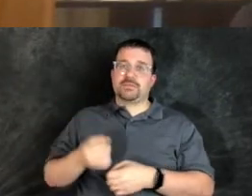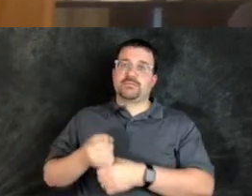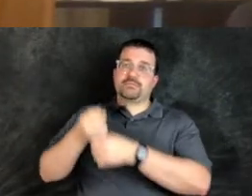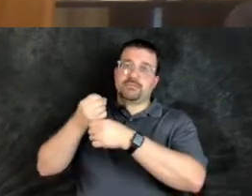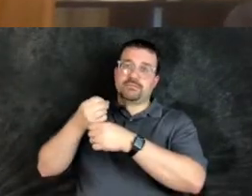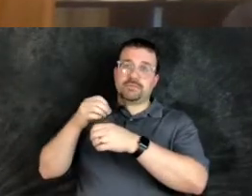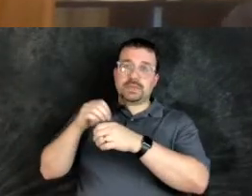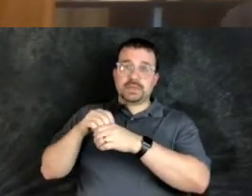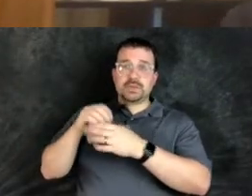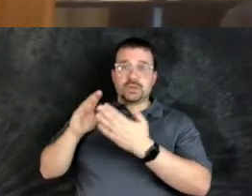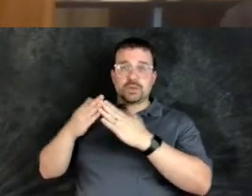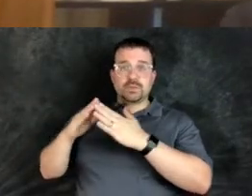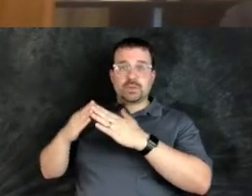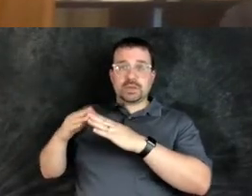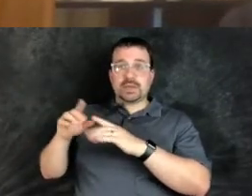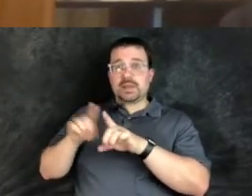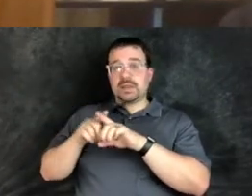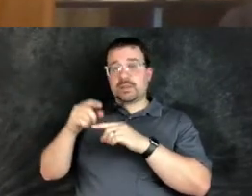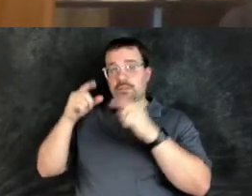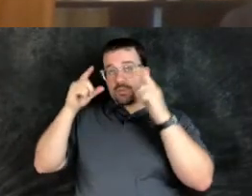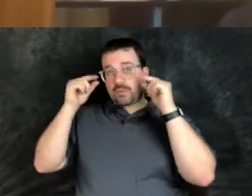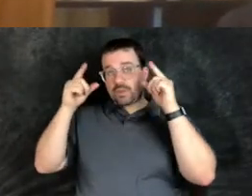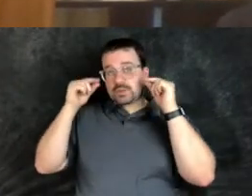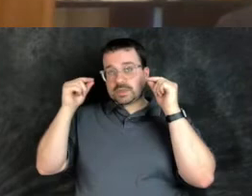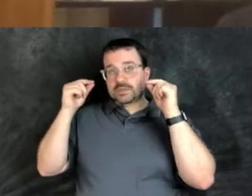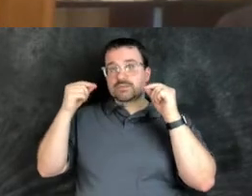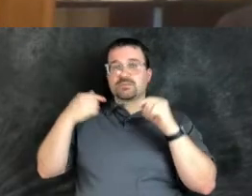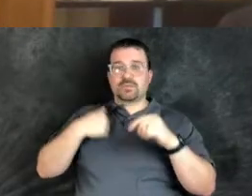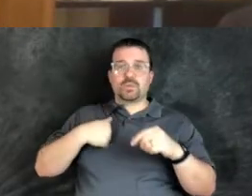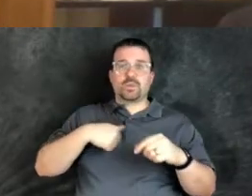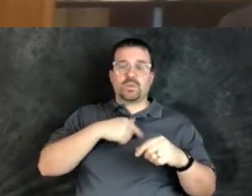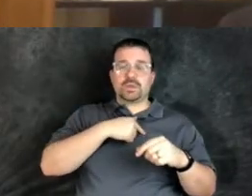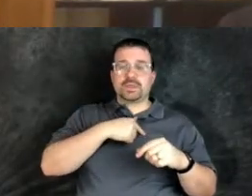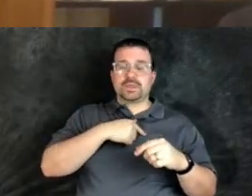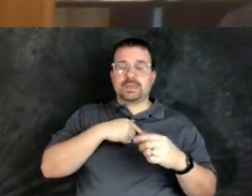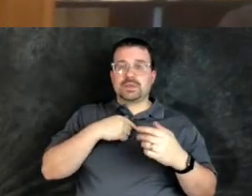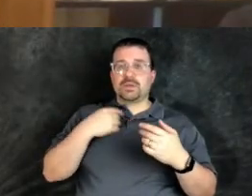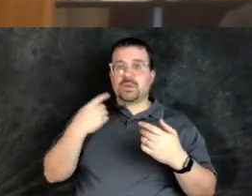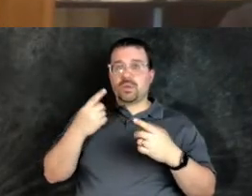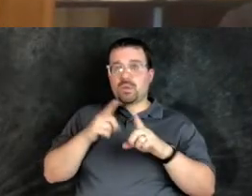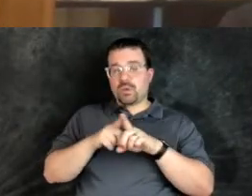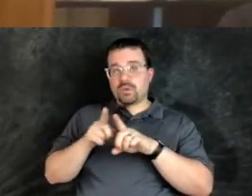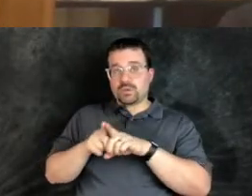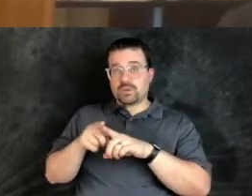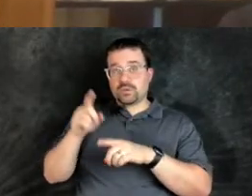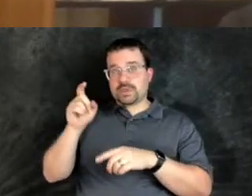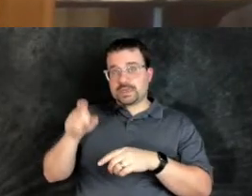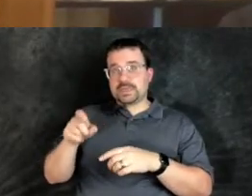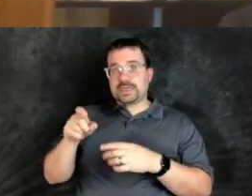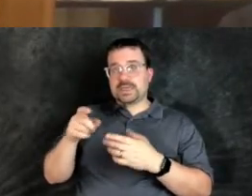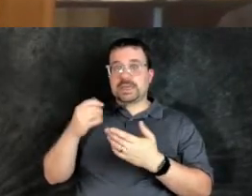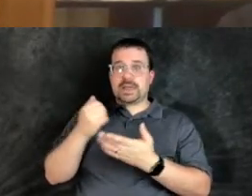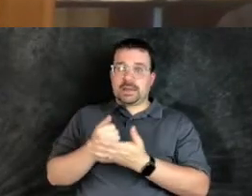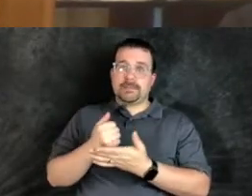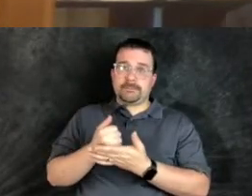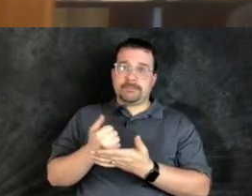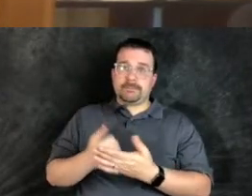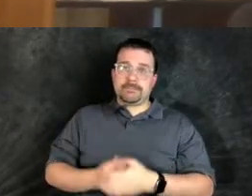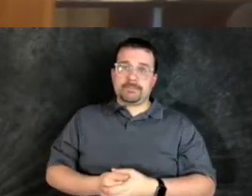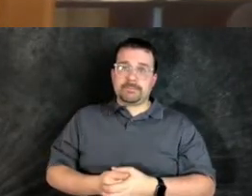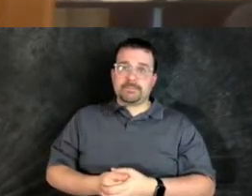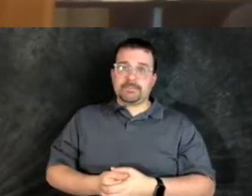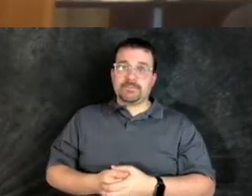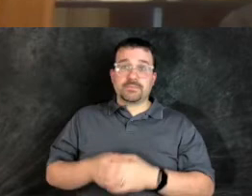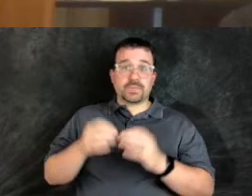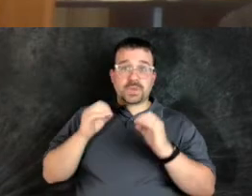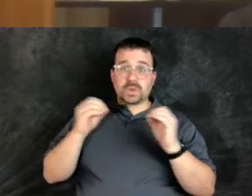in community. Like Moses, we also need help. You see, no one